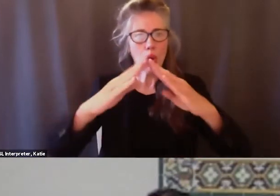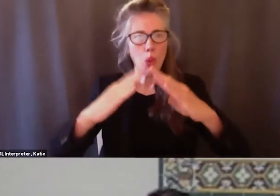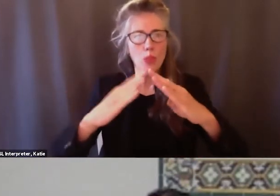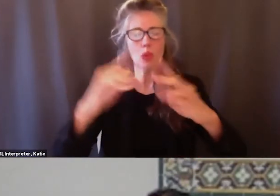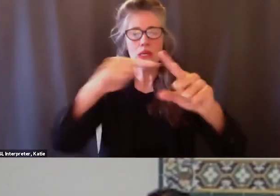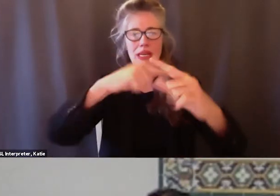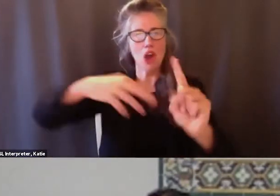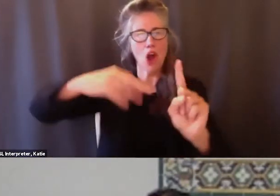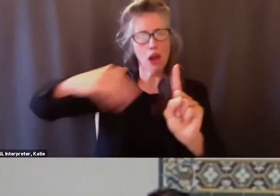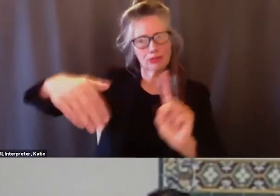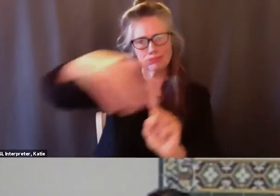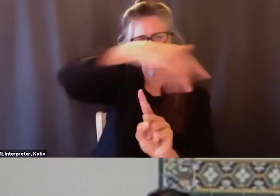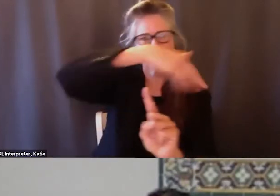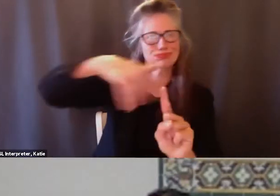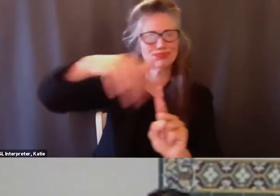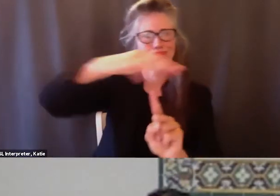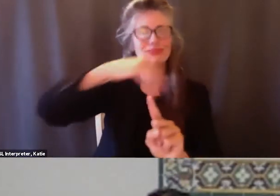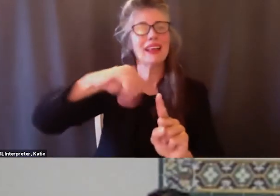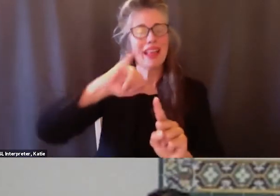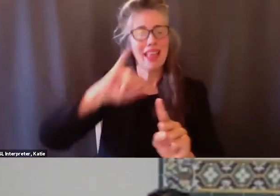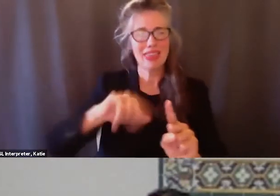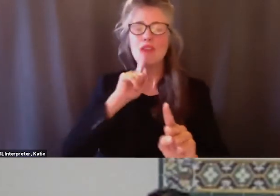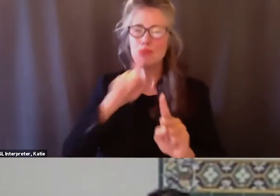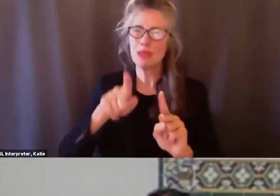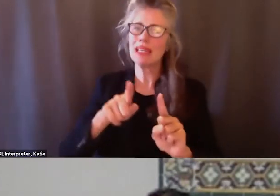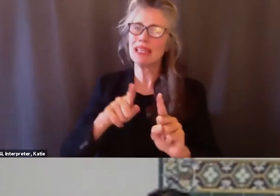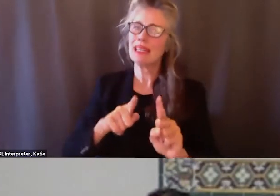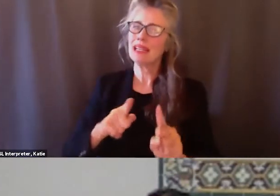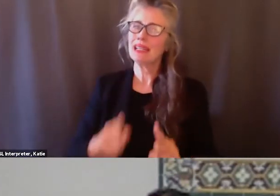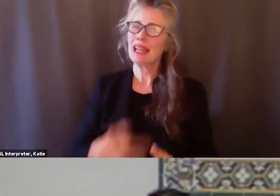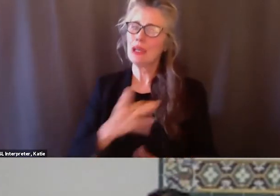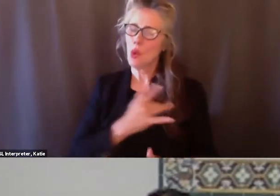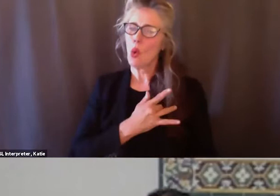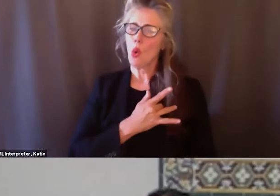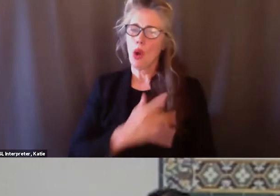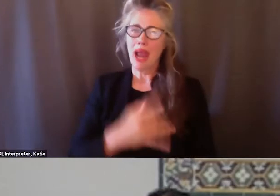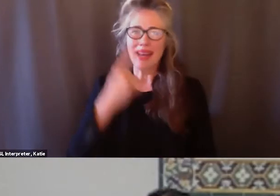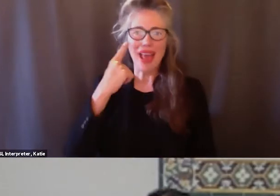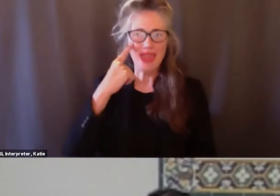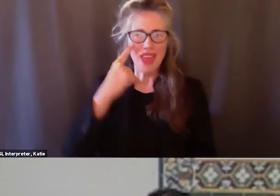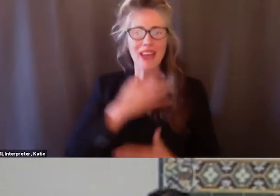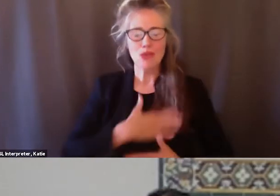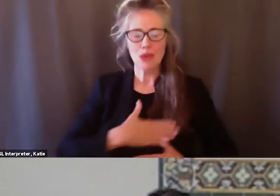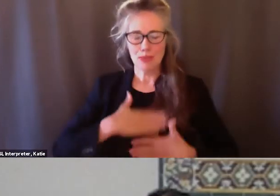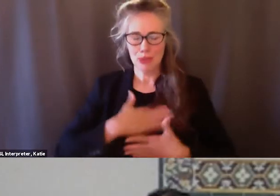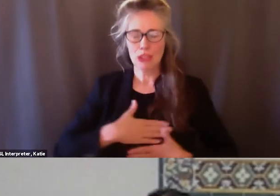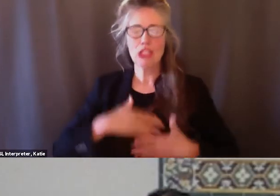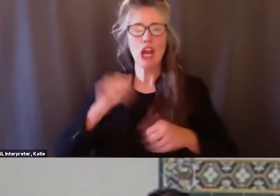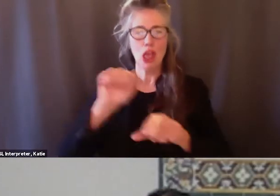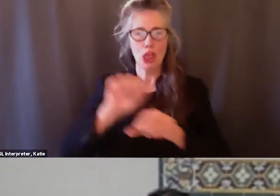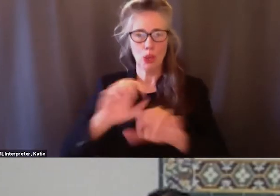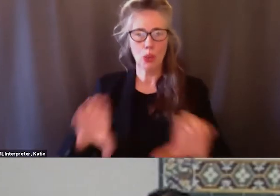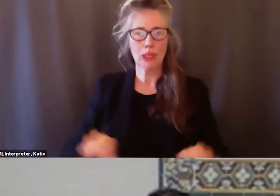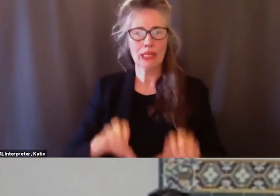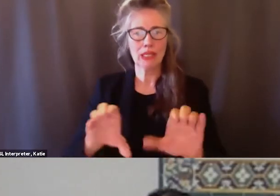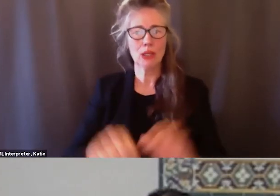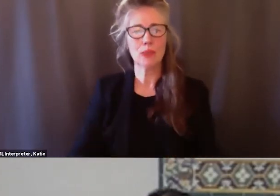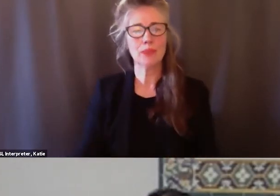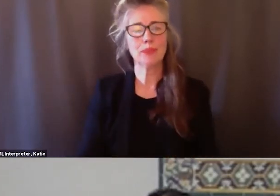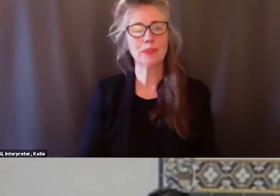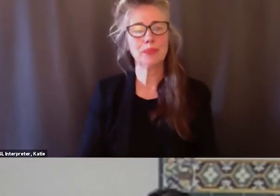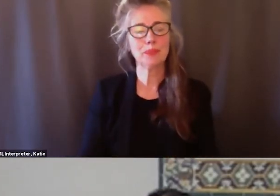me. And it was just always delightful to be with the teachers and administrators and appreciating for the work that they do. And